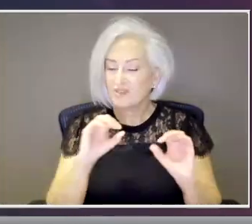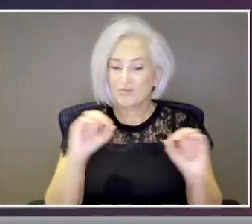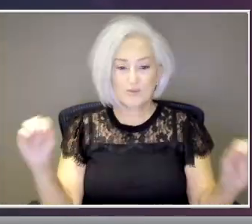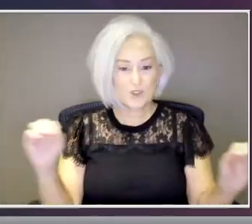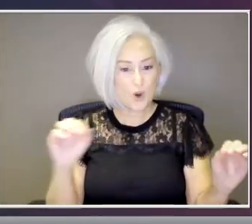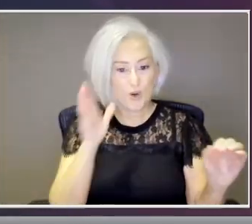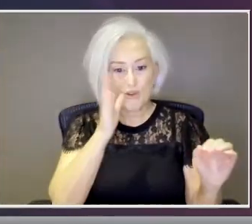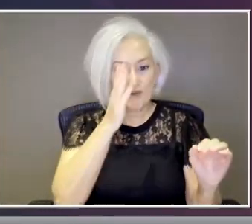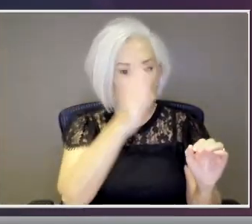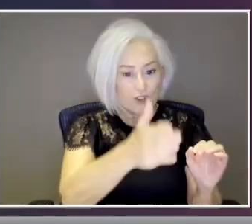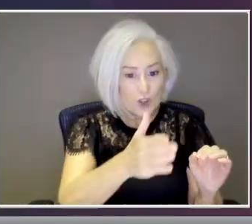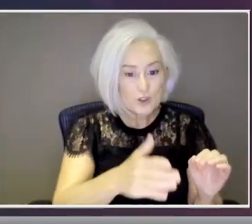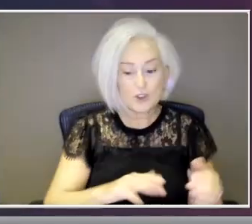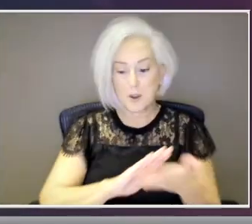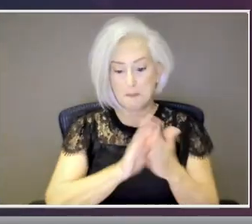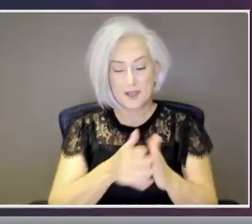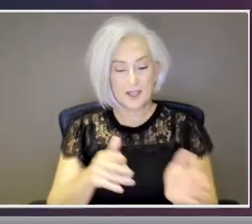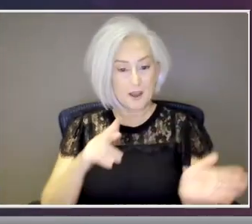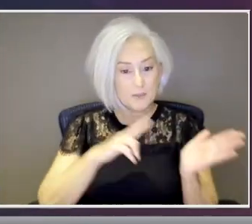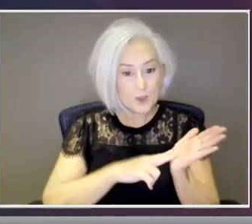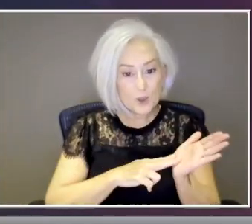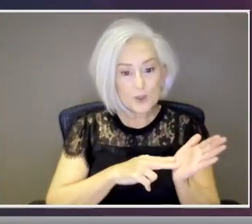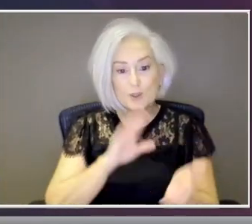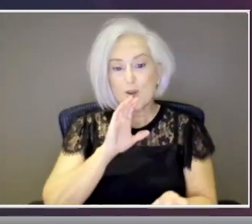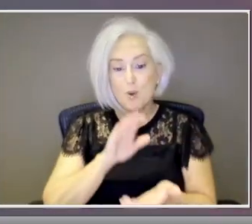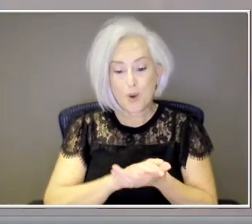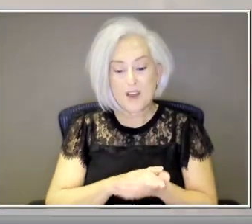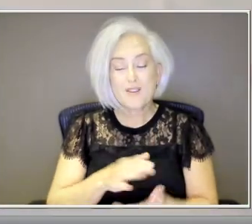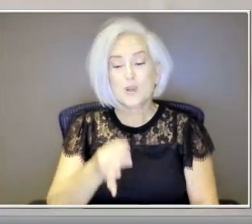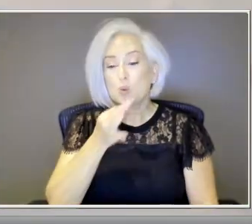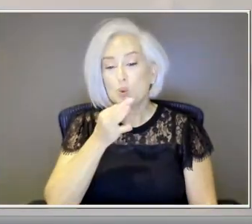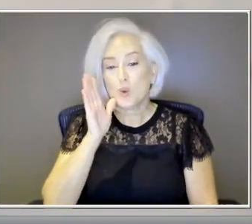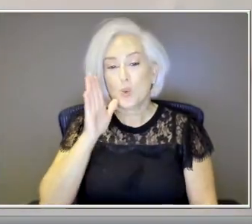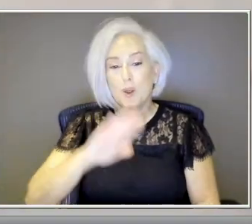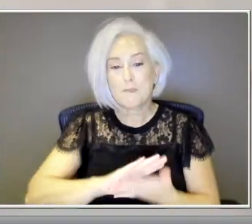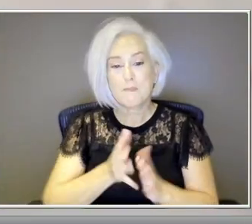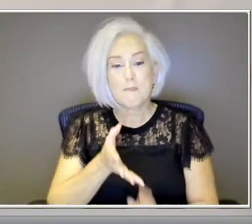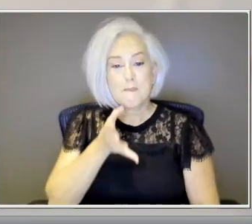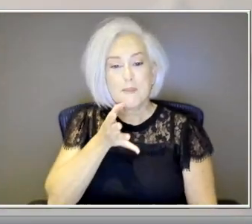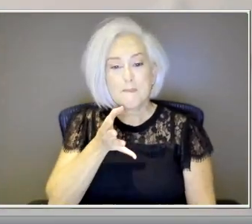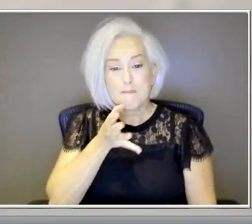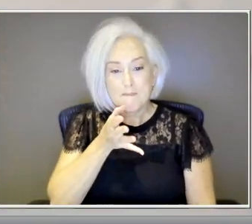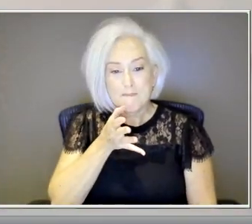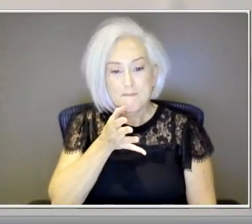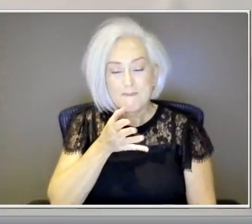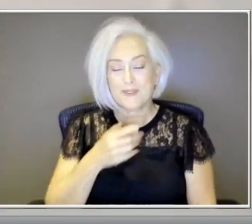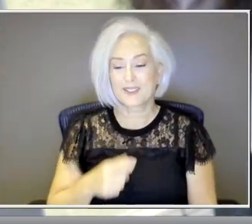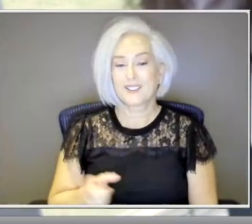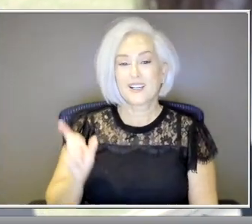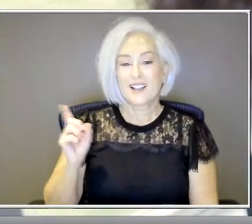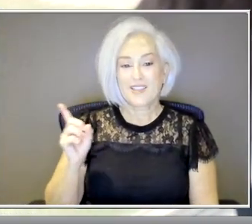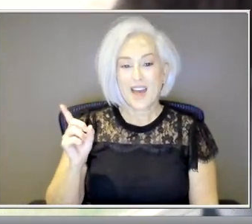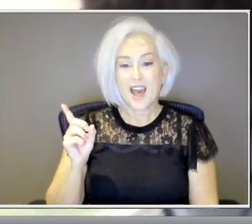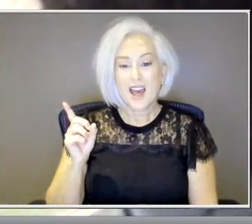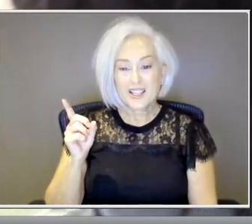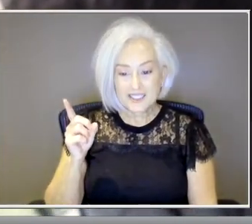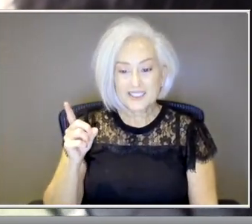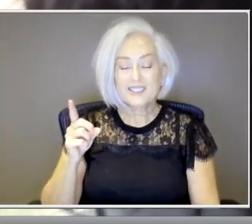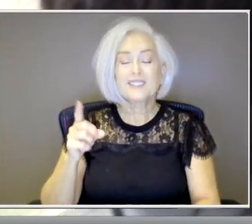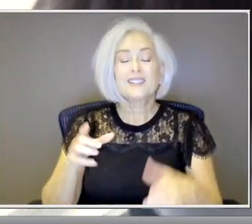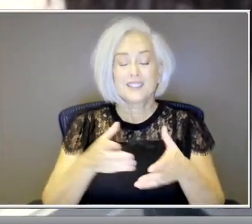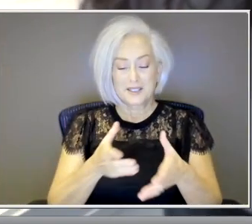nurse, a wife, and soon to be a mom. This is a mobile I made, our crib,